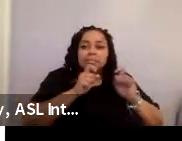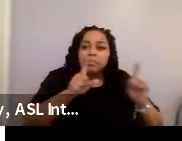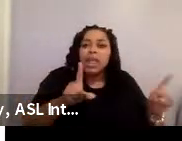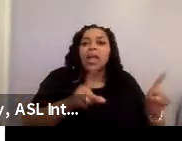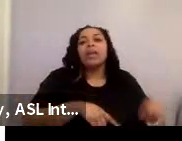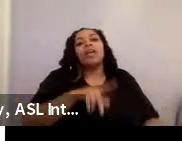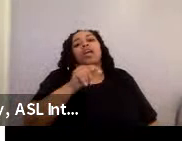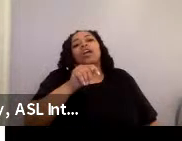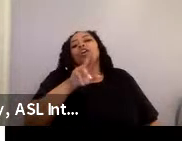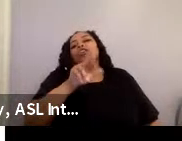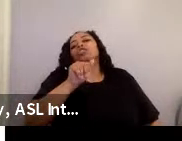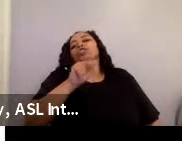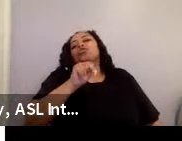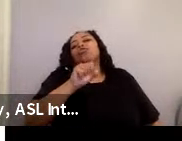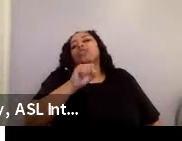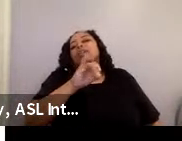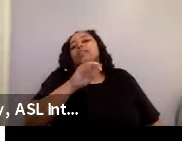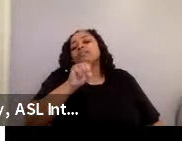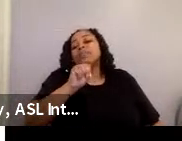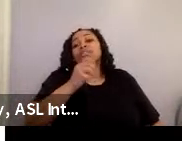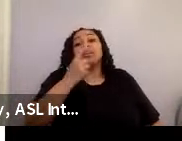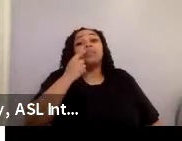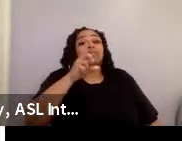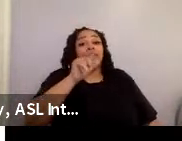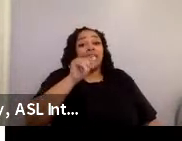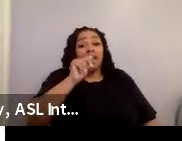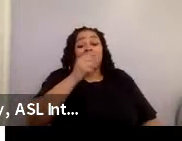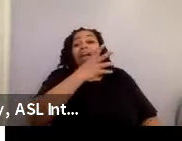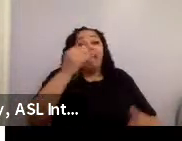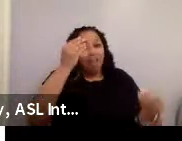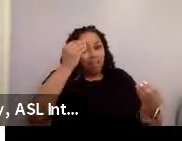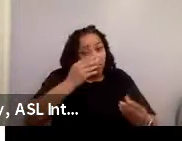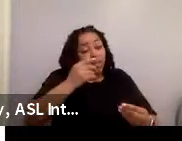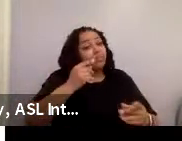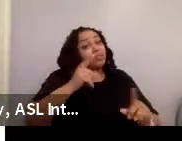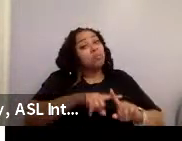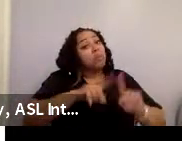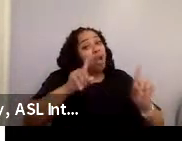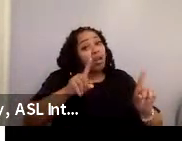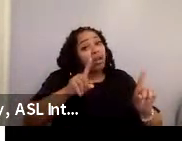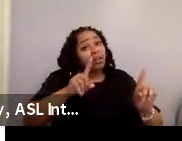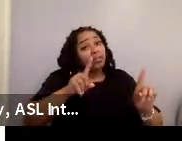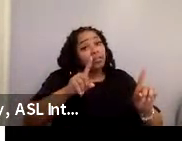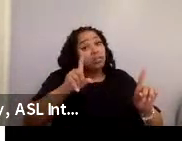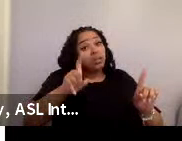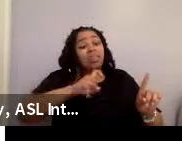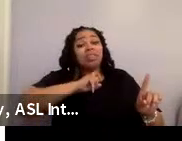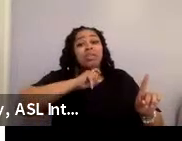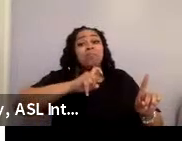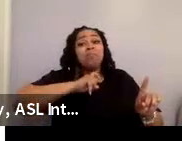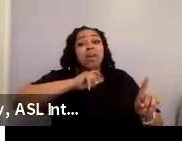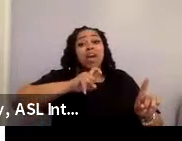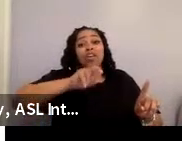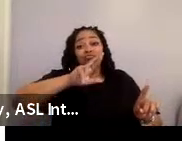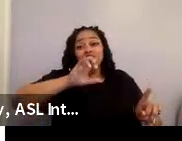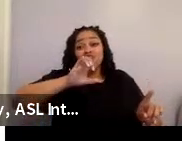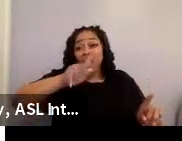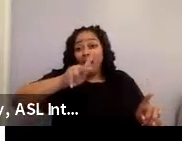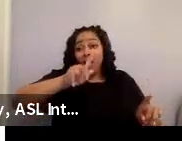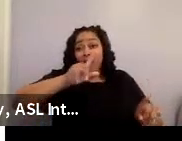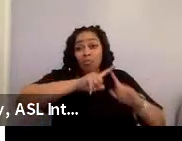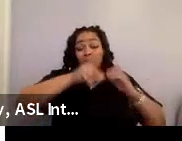of electronic data, and information. However, the metal rack where these servers